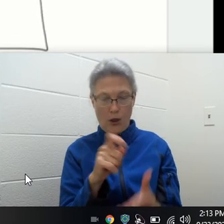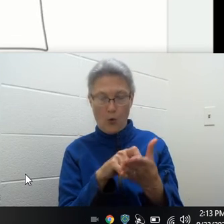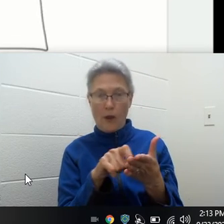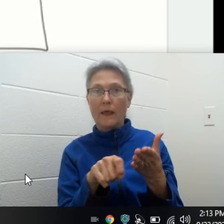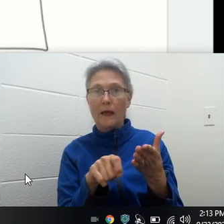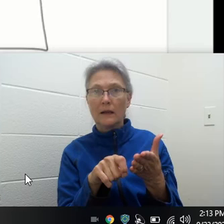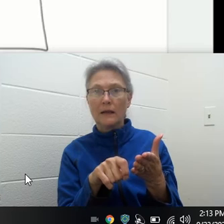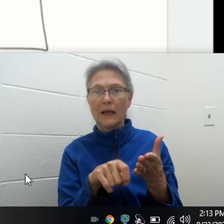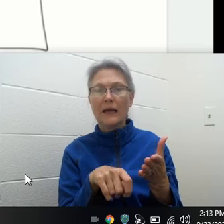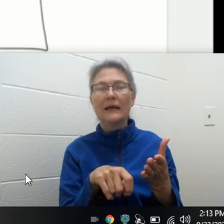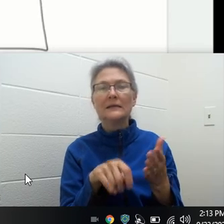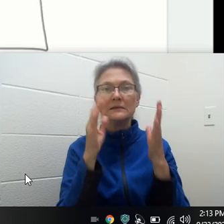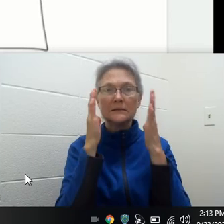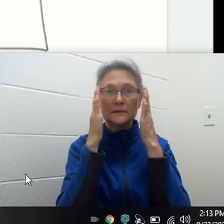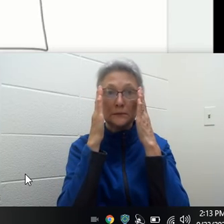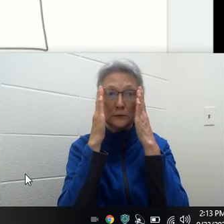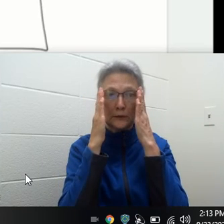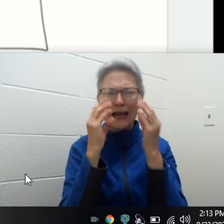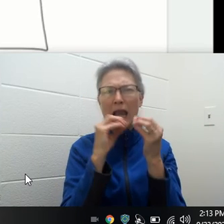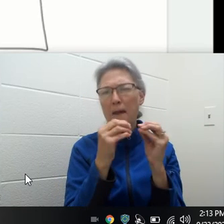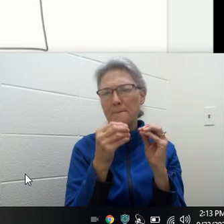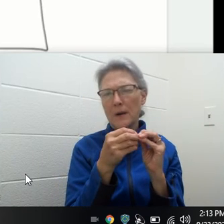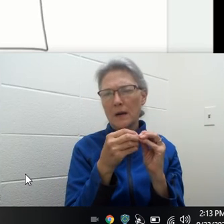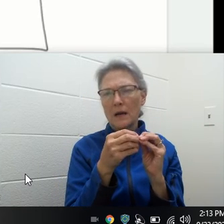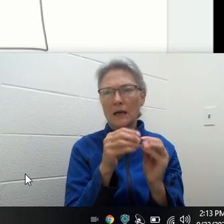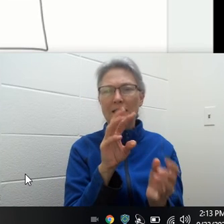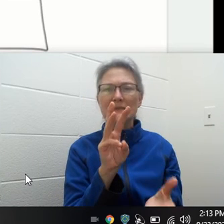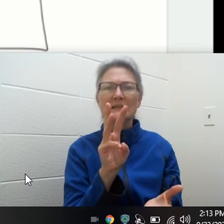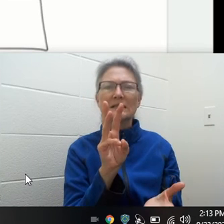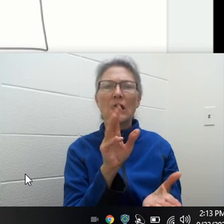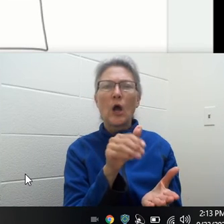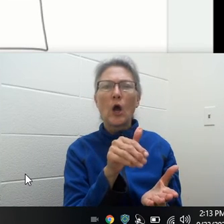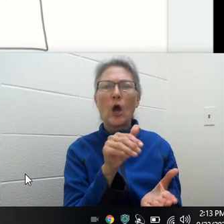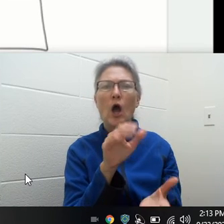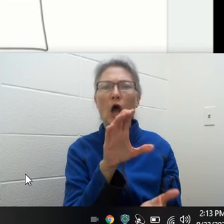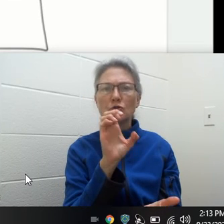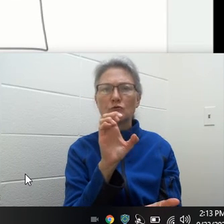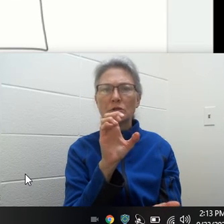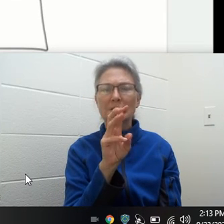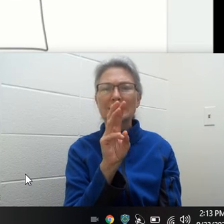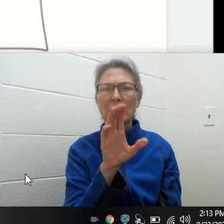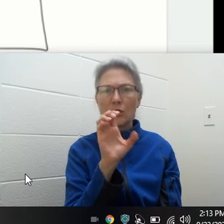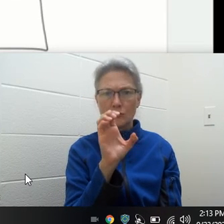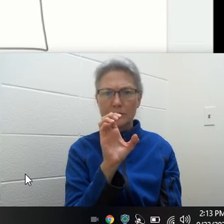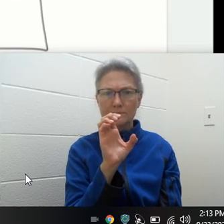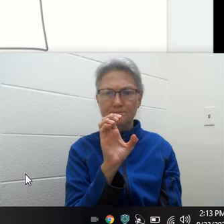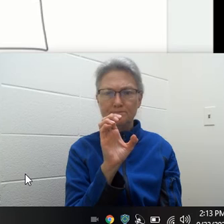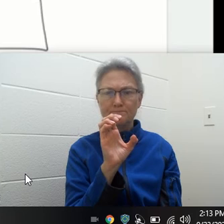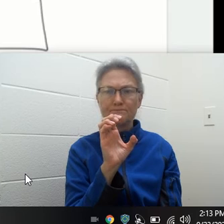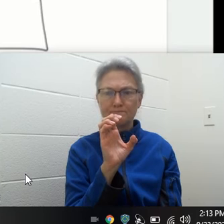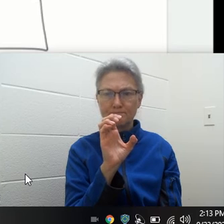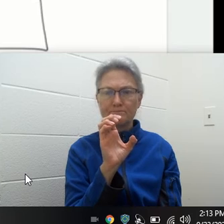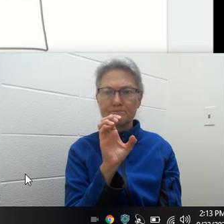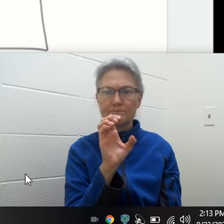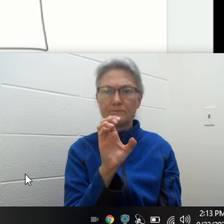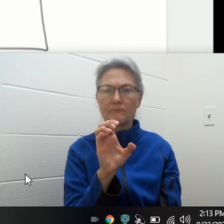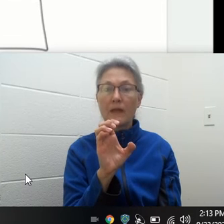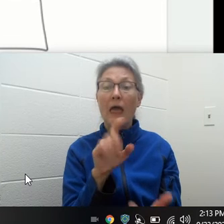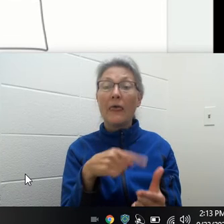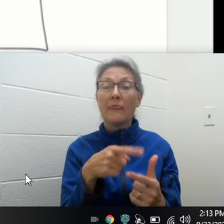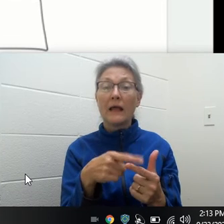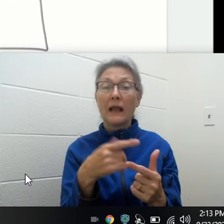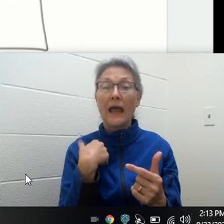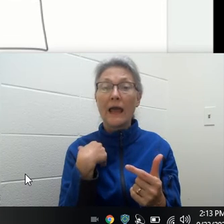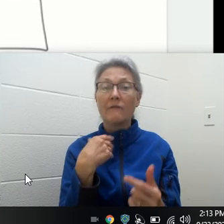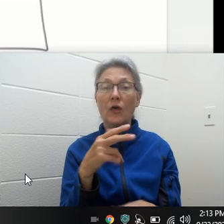that down as a number, I'm going to go ahead and write it down as 600. Then I